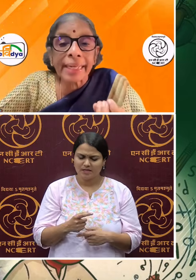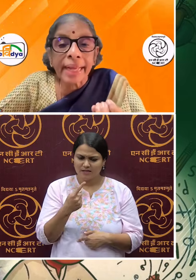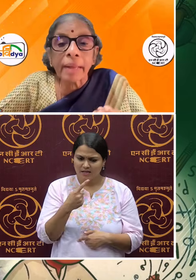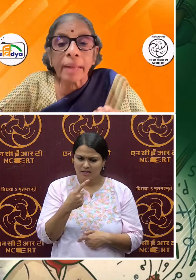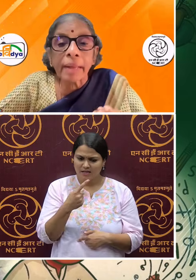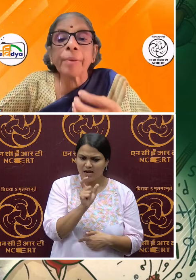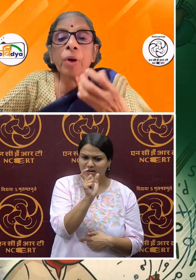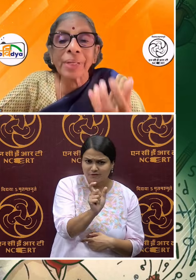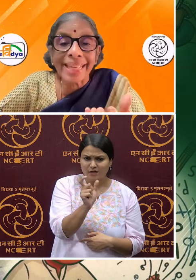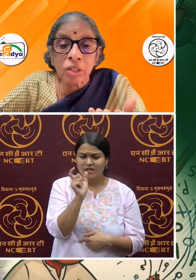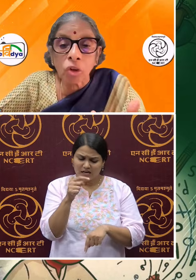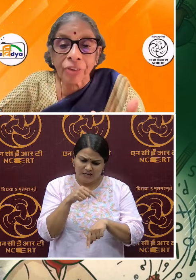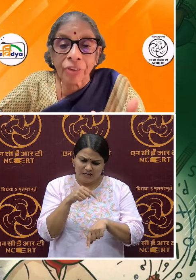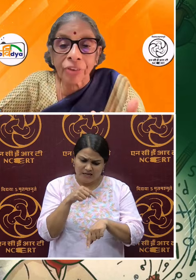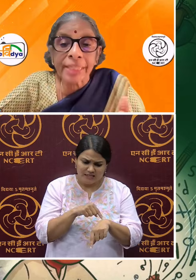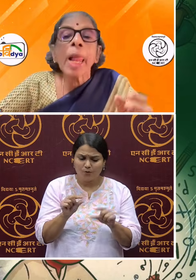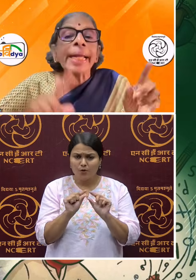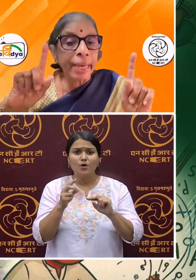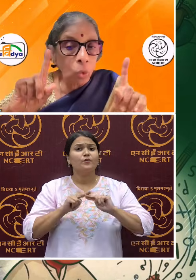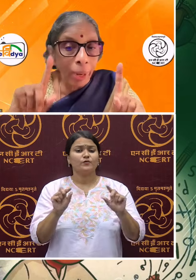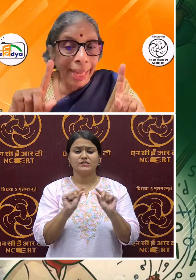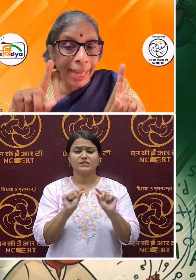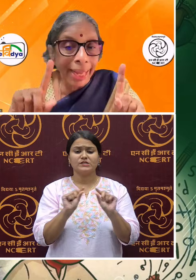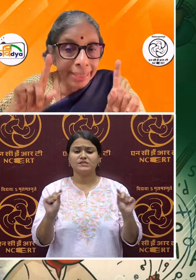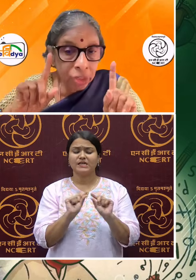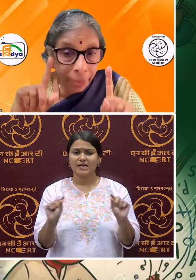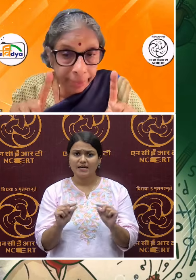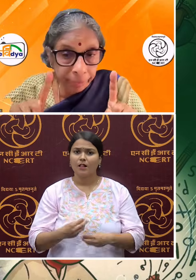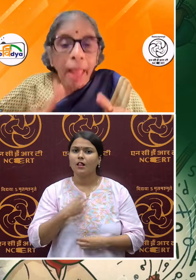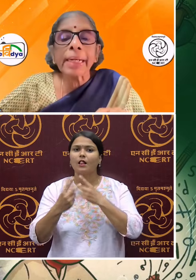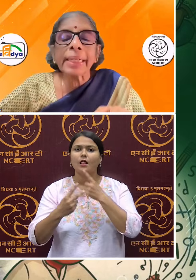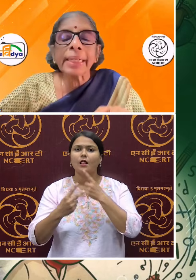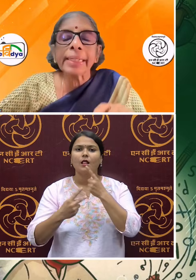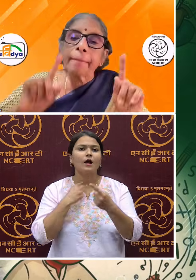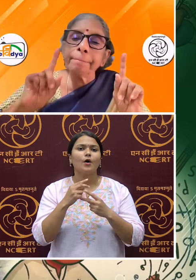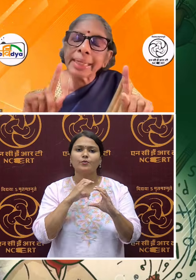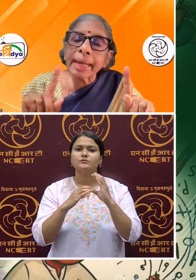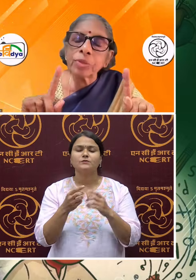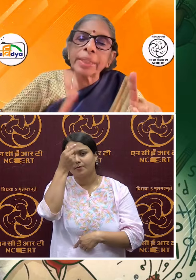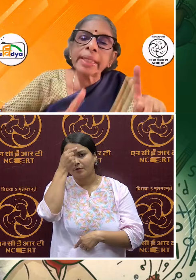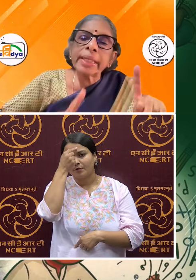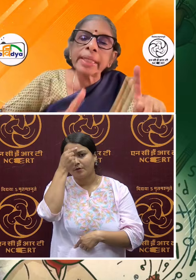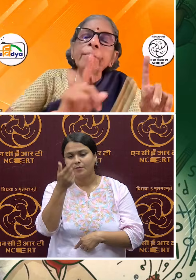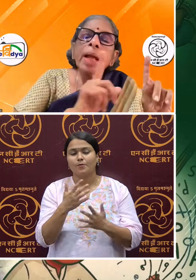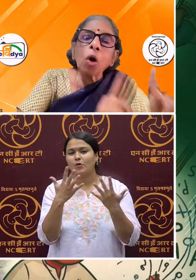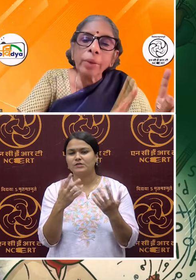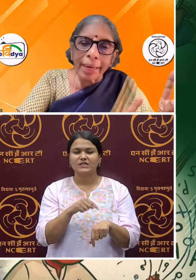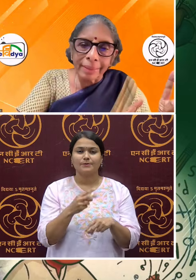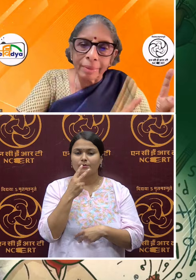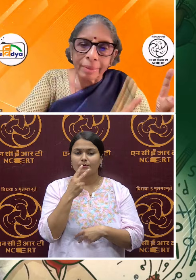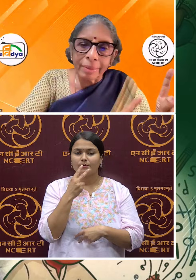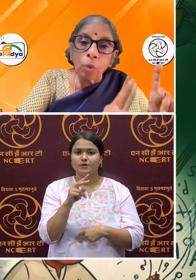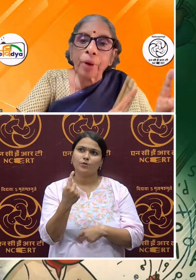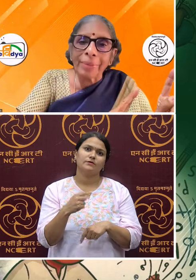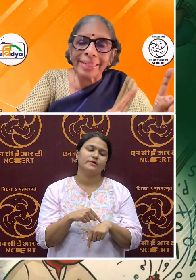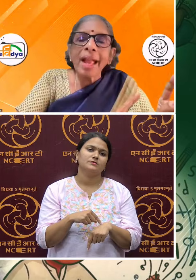at the right time in a proper sentence or phrase can coexist together. But there are many times you will see only